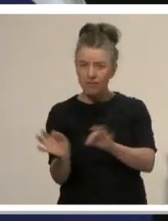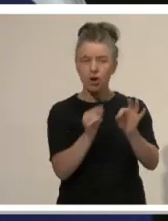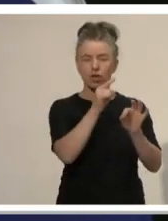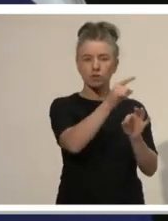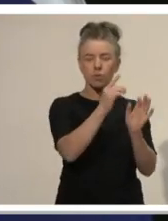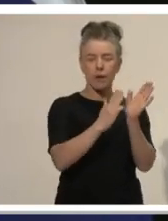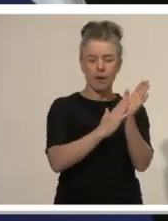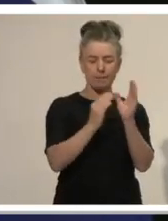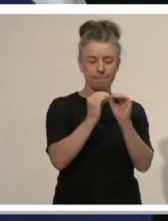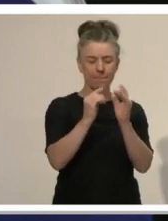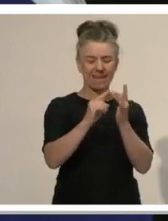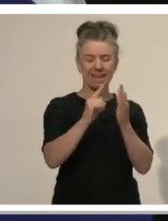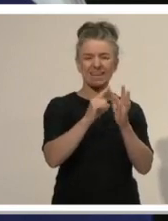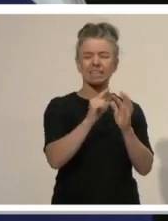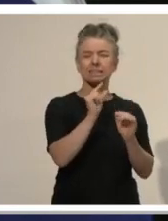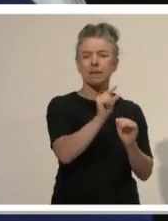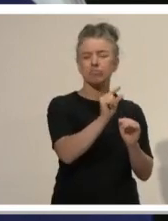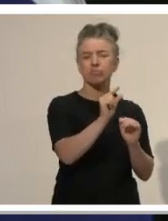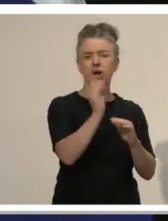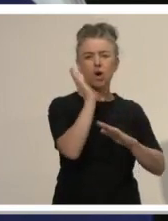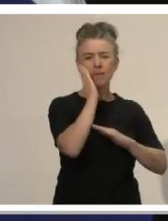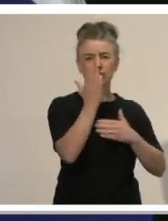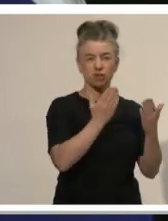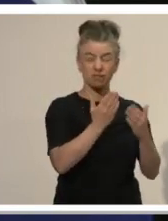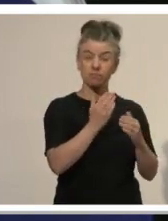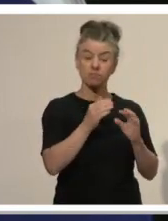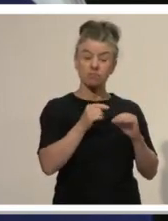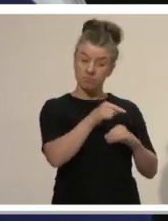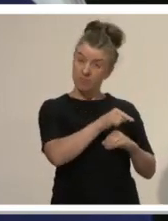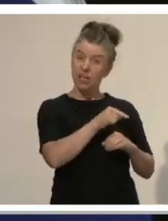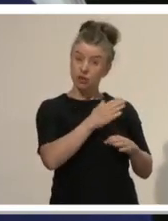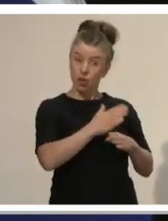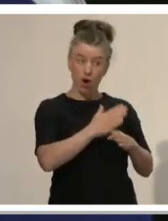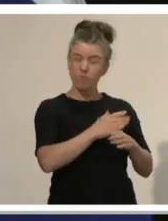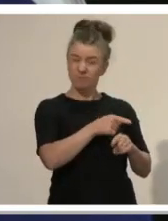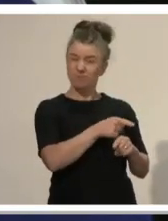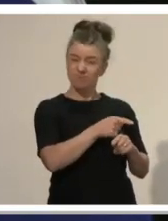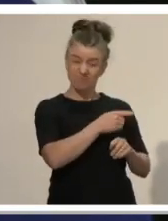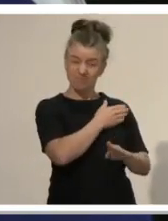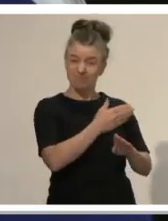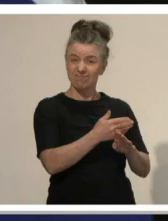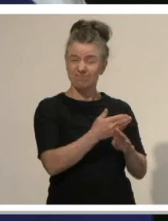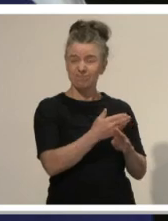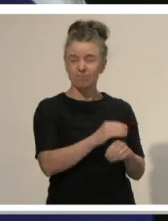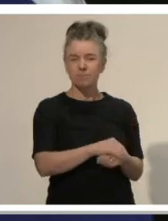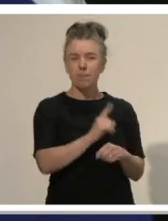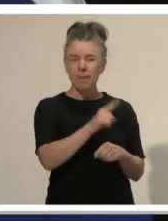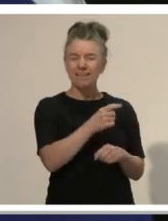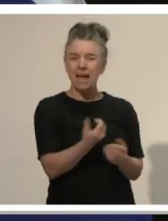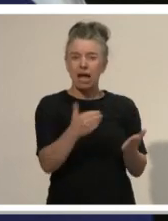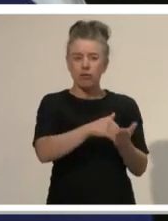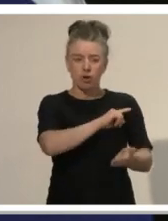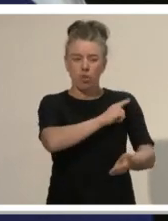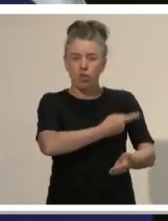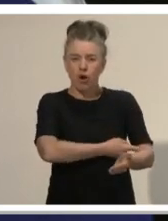service. This is business as usual for them, but they also now have powers activated by the state of national emergency